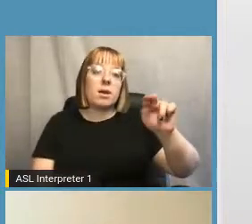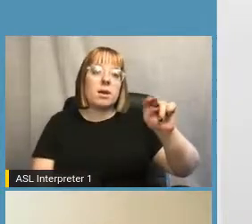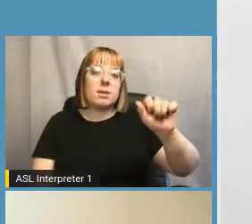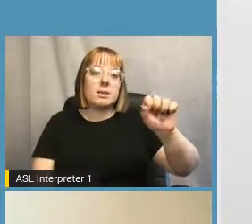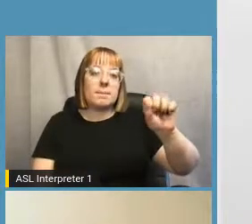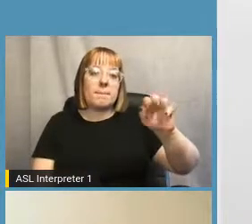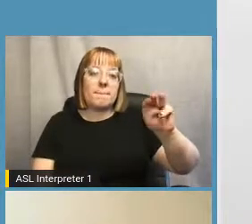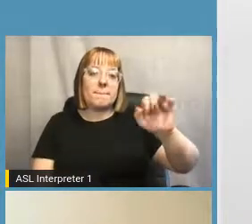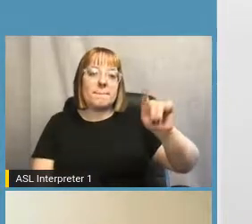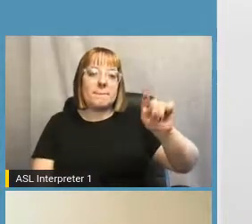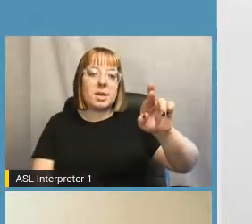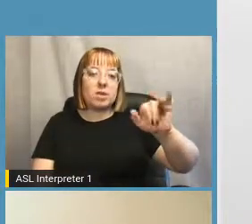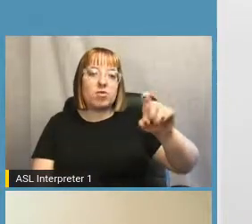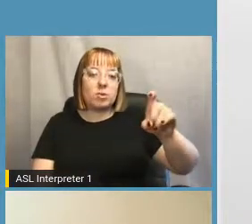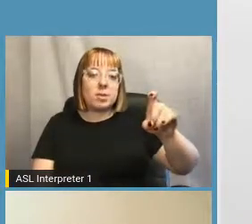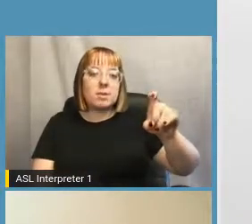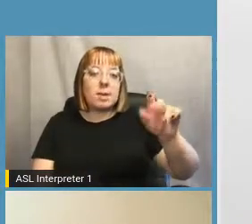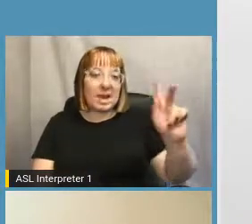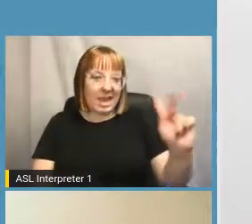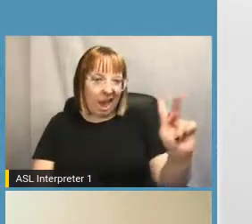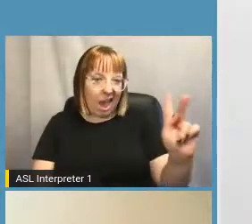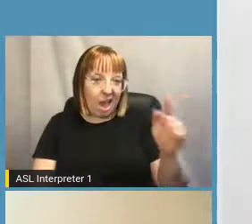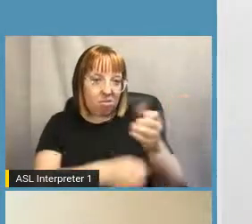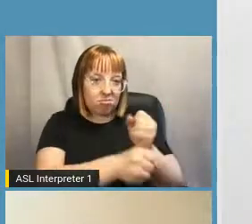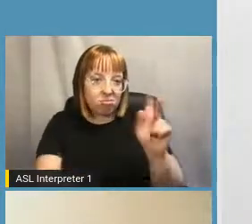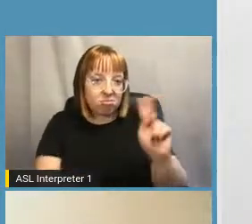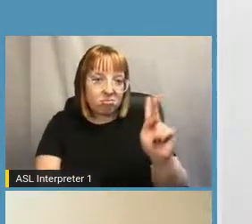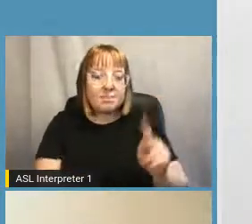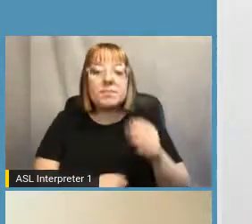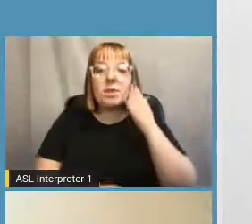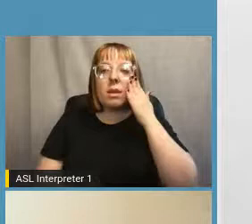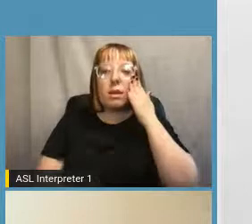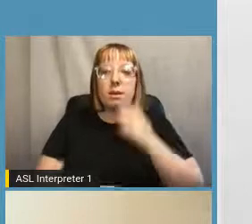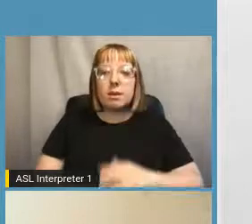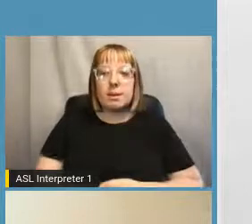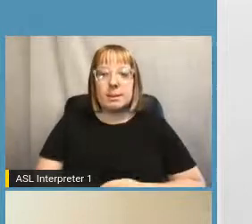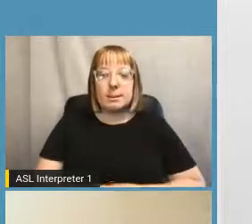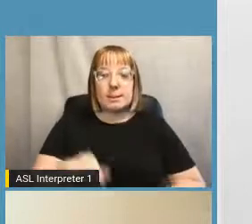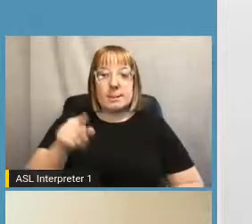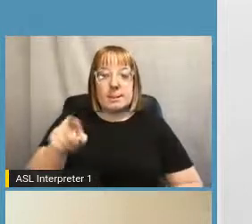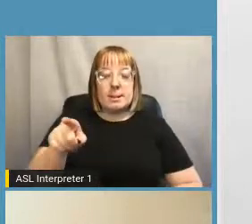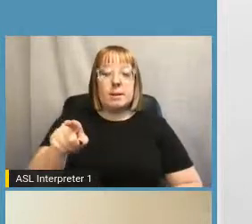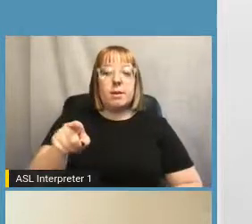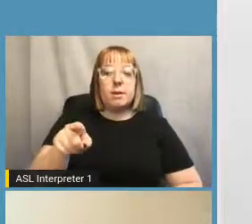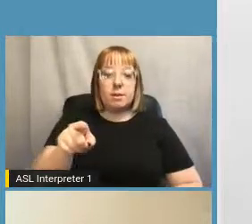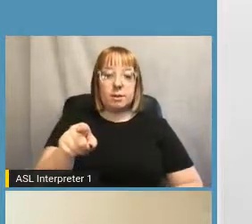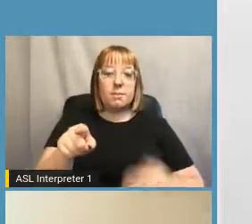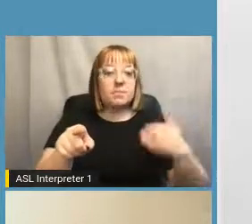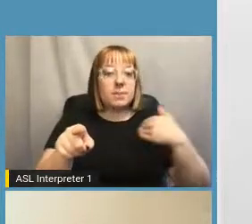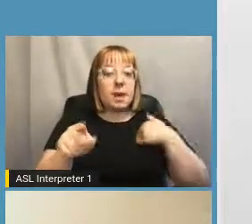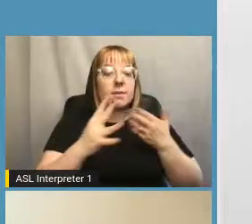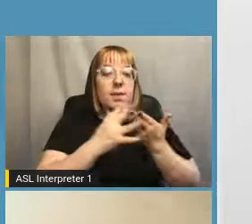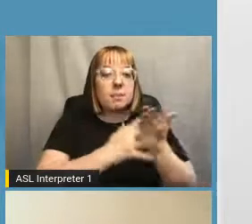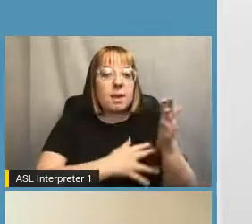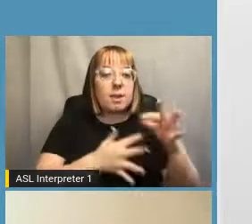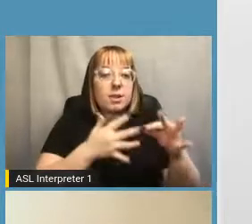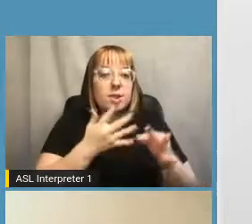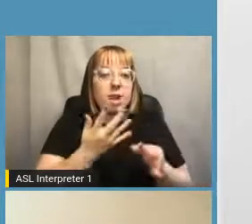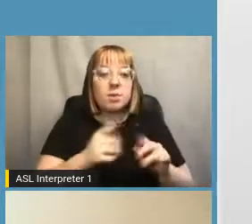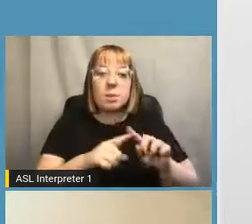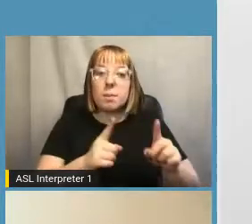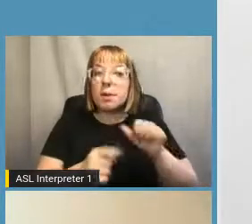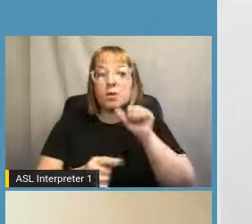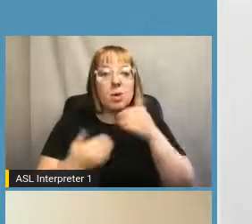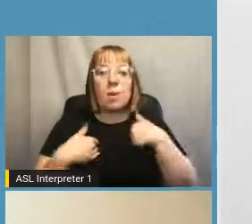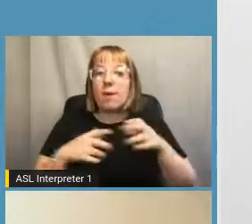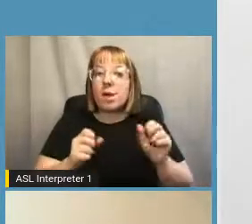MFA thesis show from 2020 for Mass Art. And you can see that there has some navigation options, but you don't get a chance